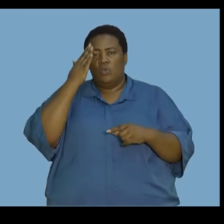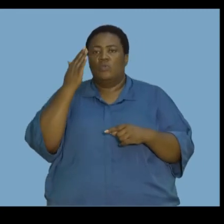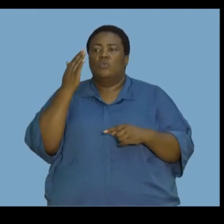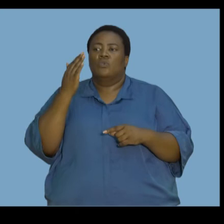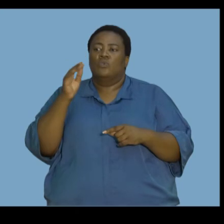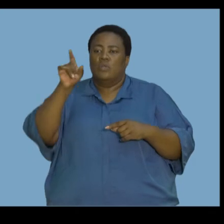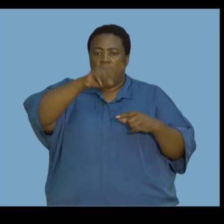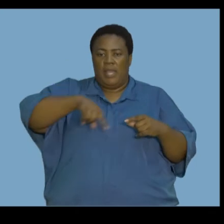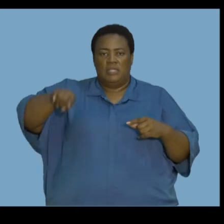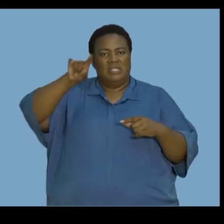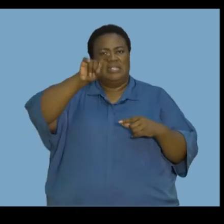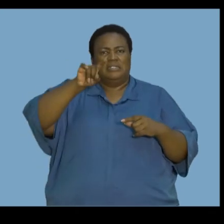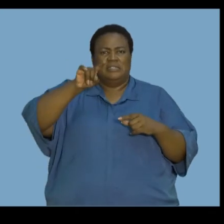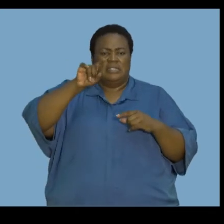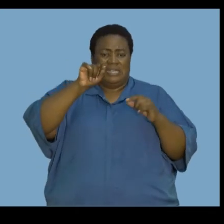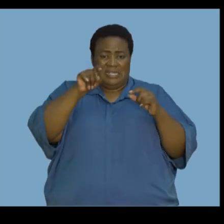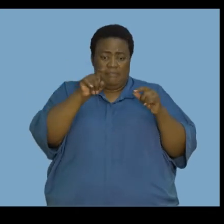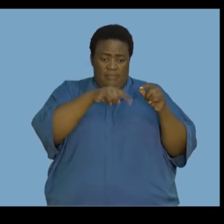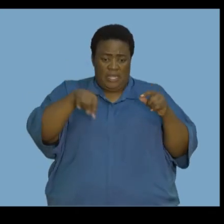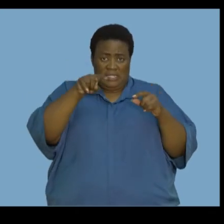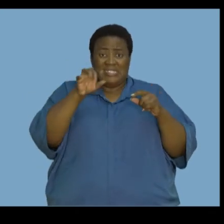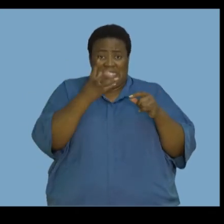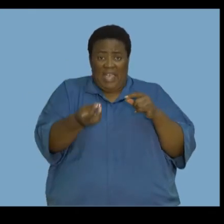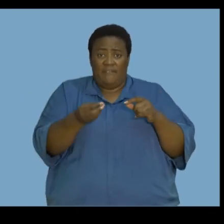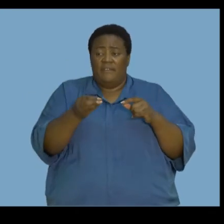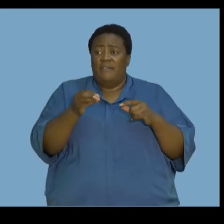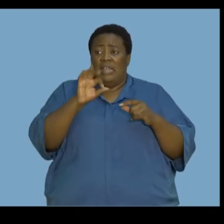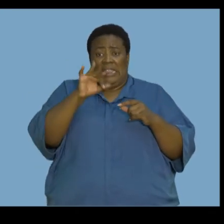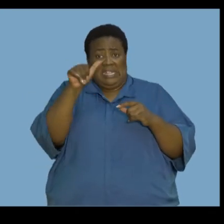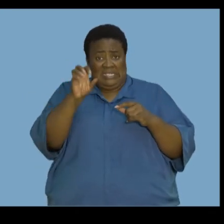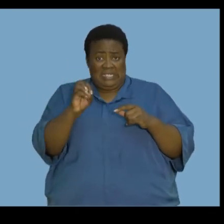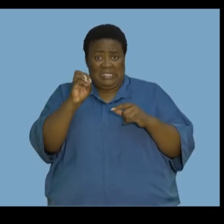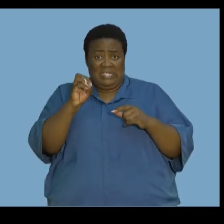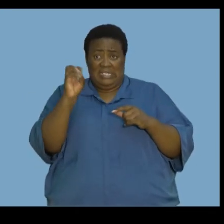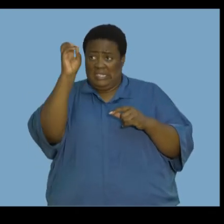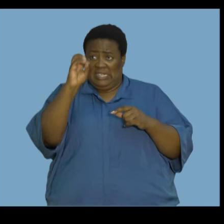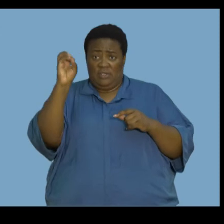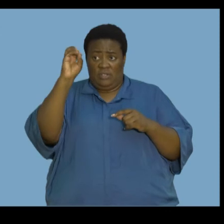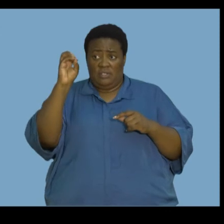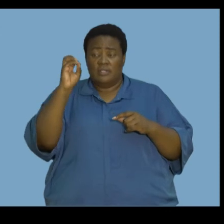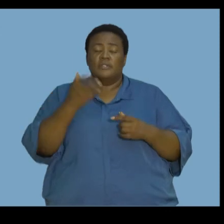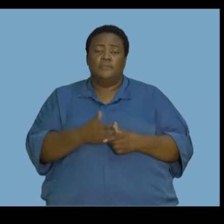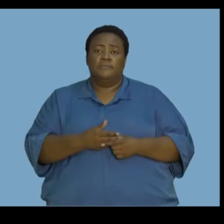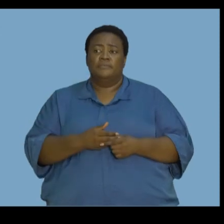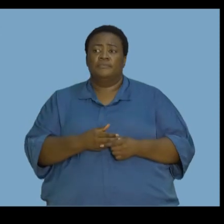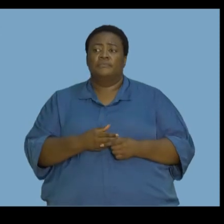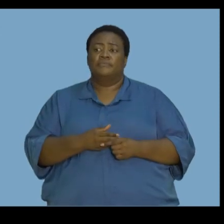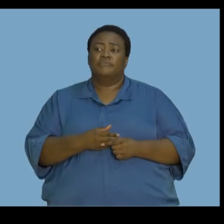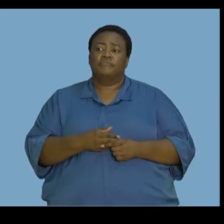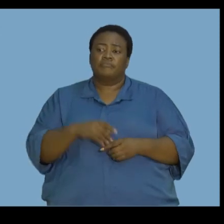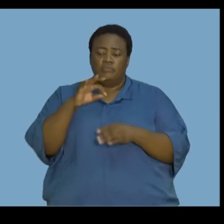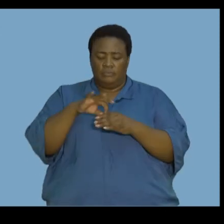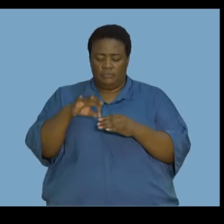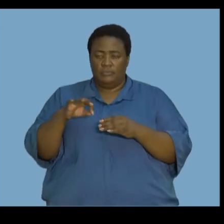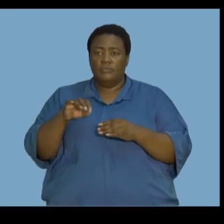pie chart has 360 degrees, and so that gives us 90 degrees using your protractor. Gardening